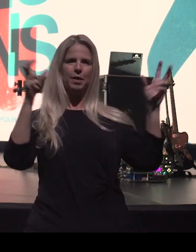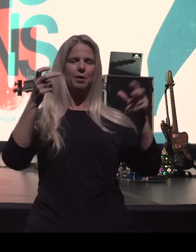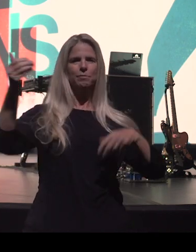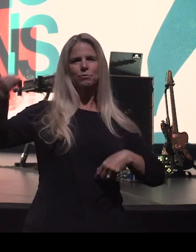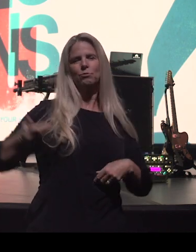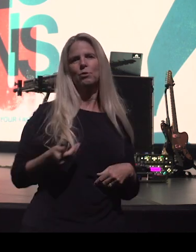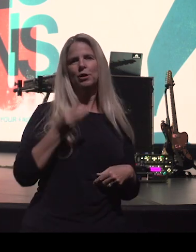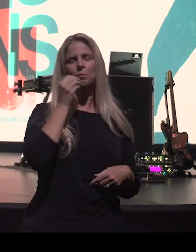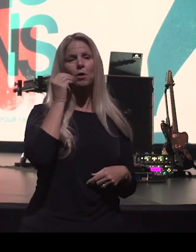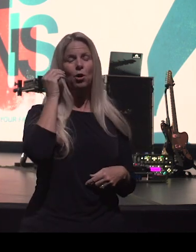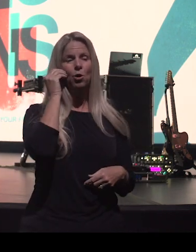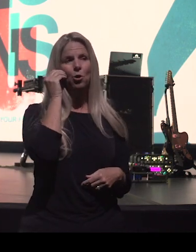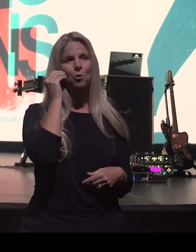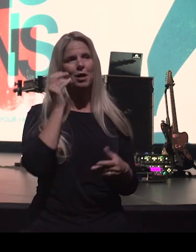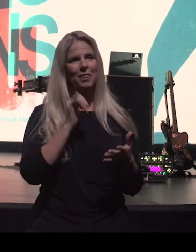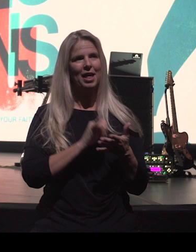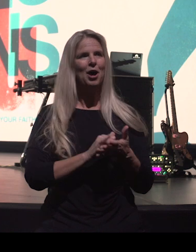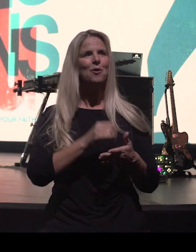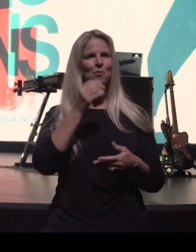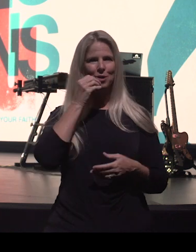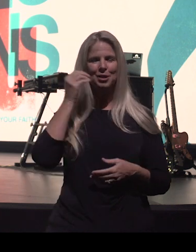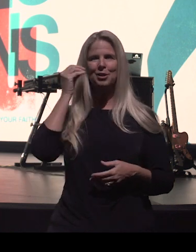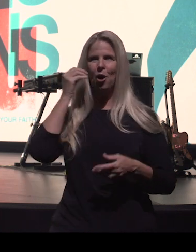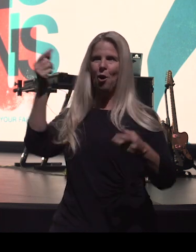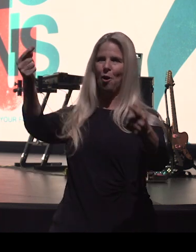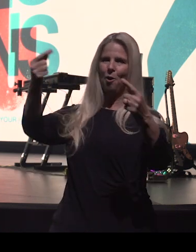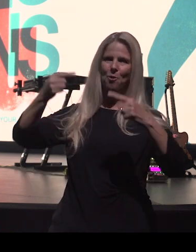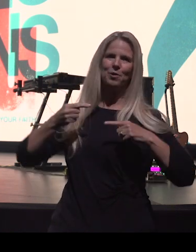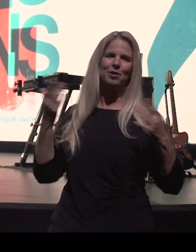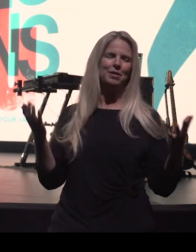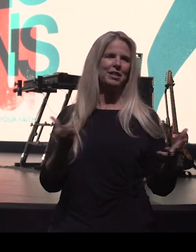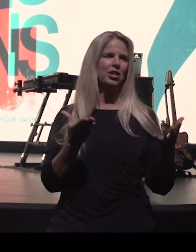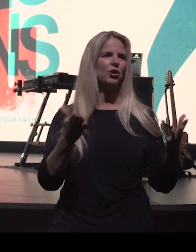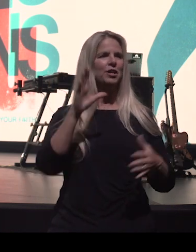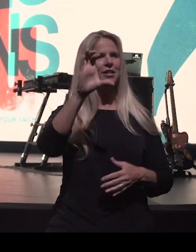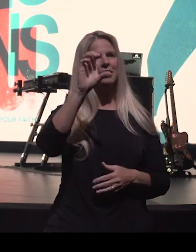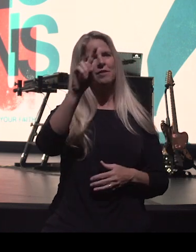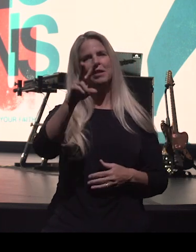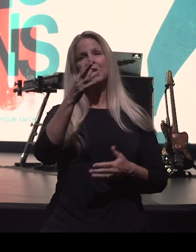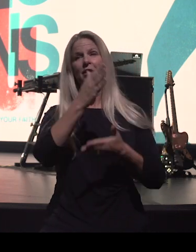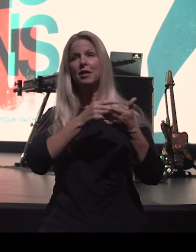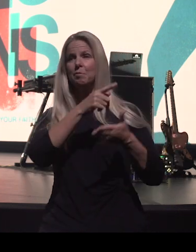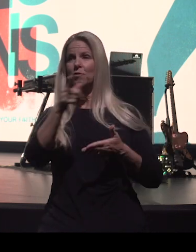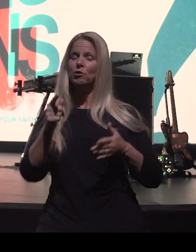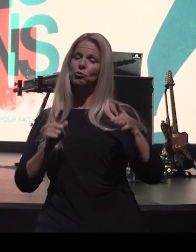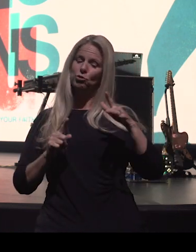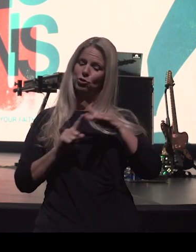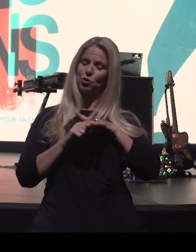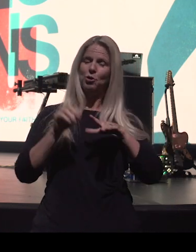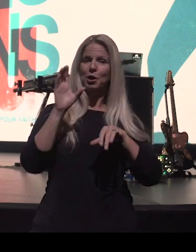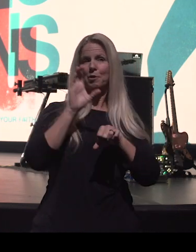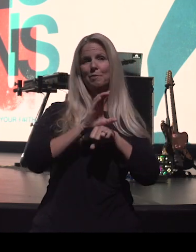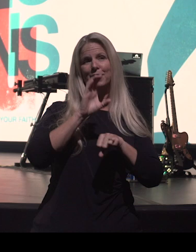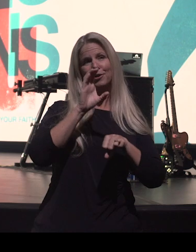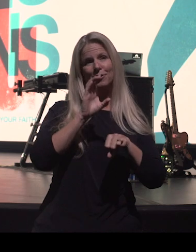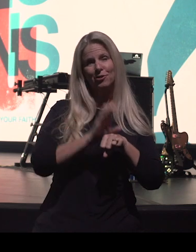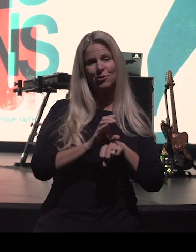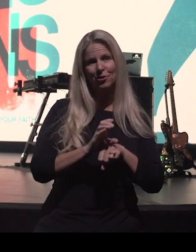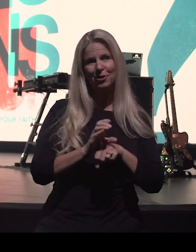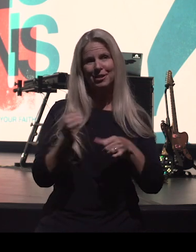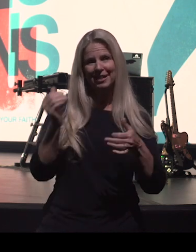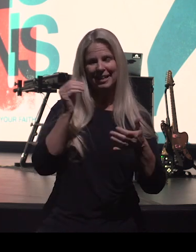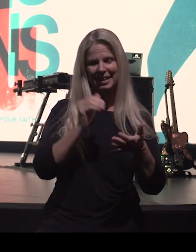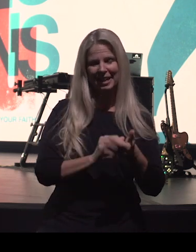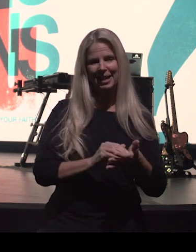was quite a homecoming here at CCV. Some of you came back to church for the first time in a long time, and I want to say welcome